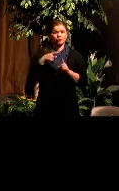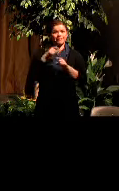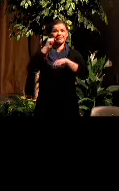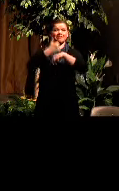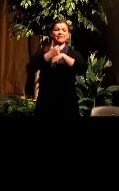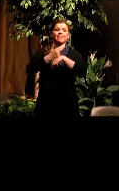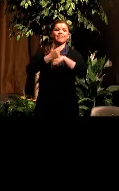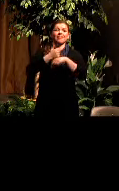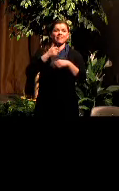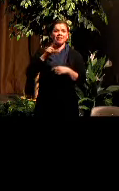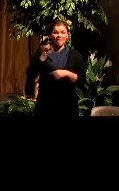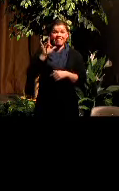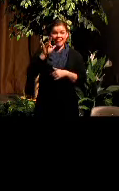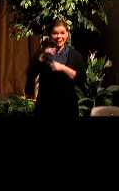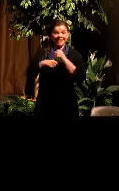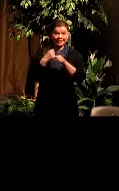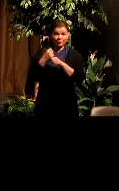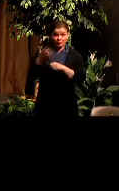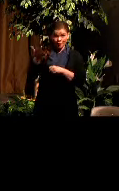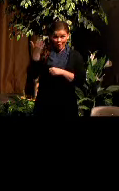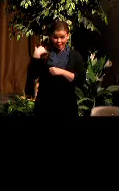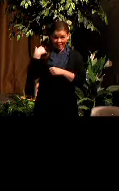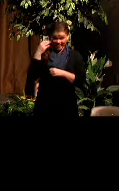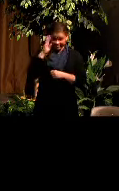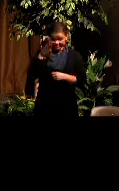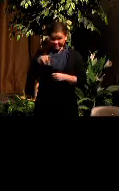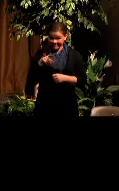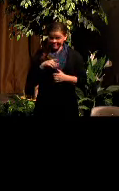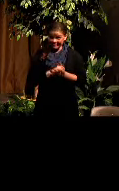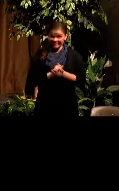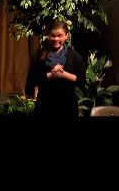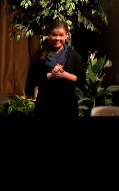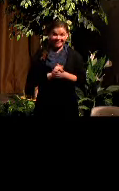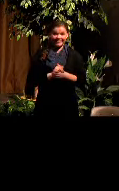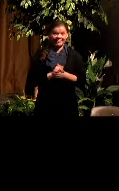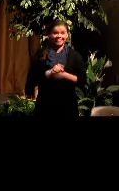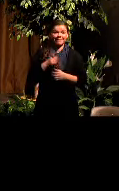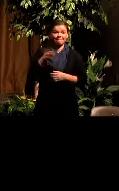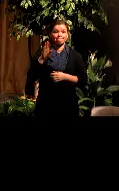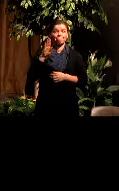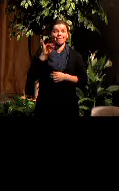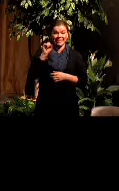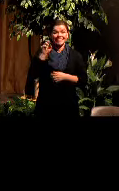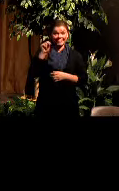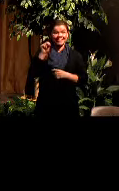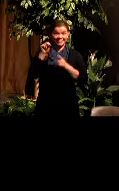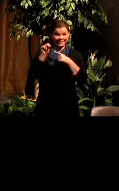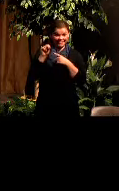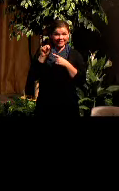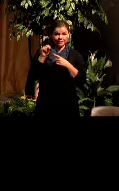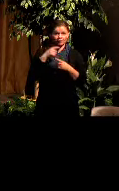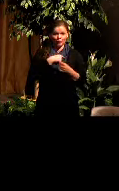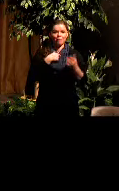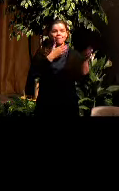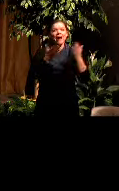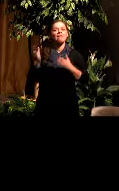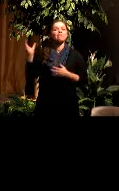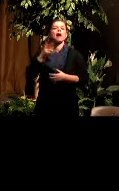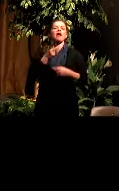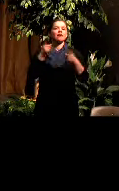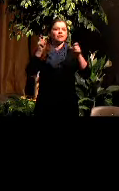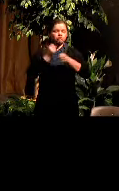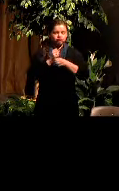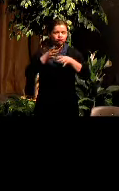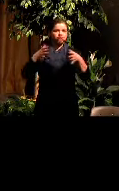And why the bison were brought back. The last few bison were actually brought to the mall, and that was the first animal that the